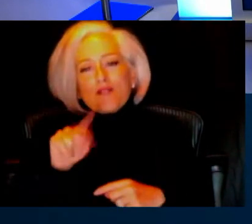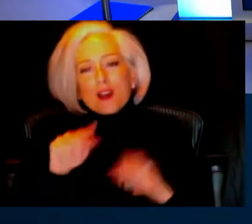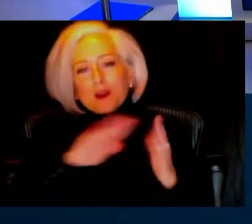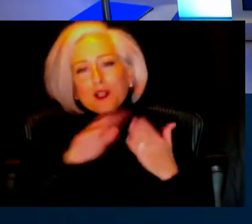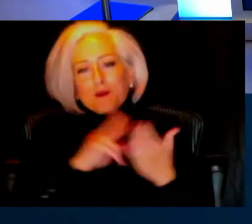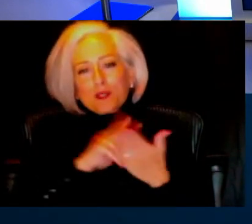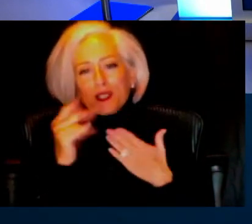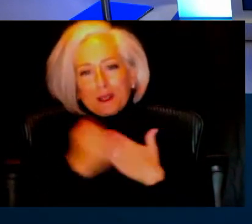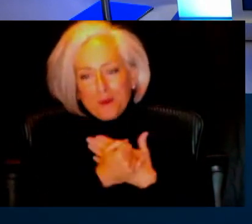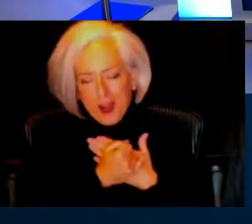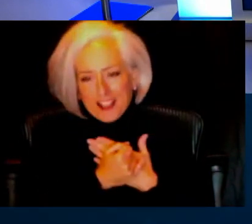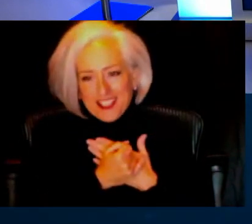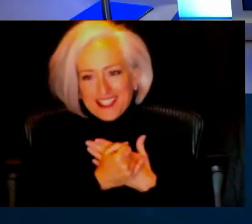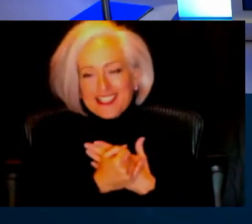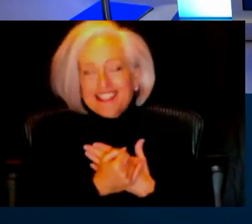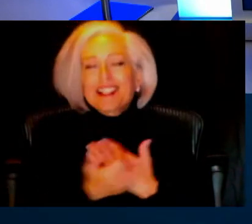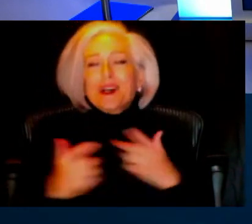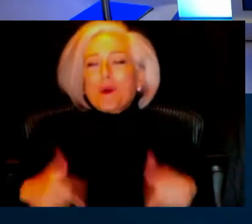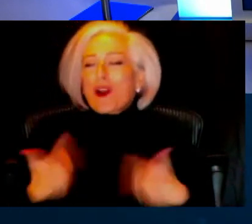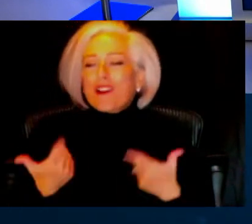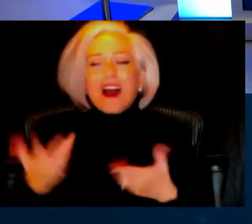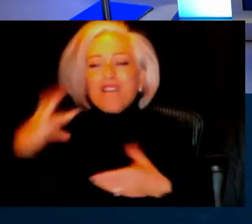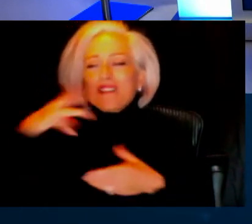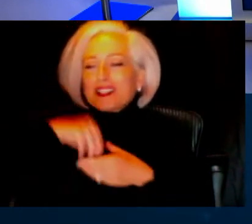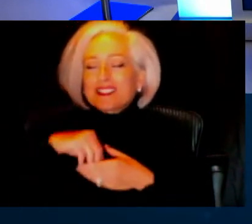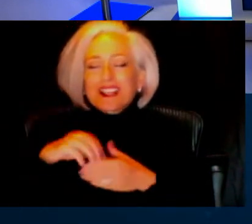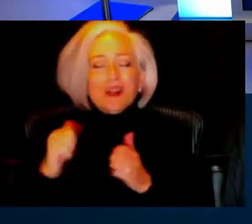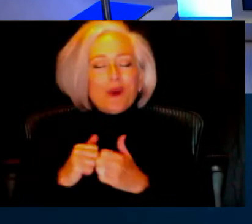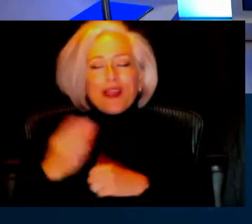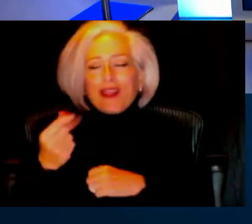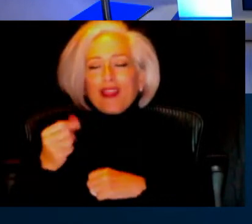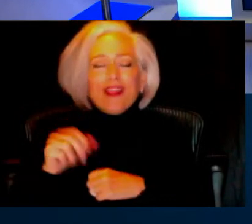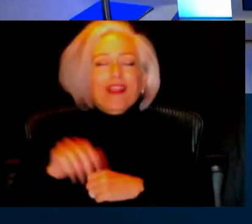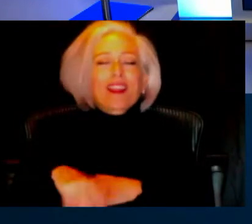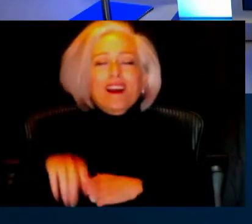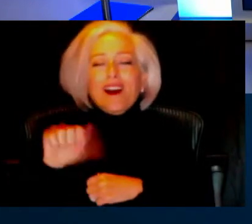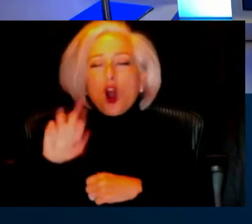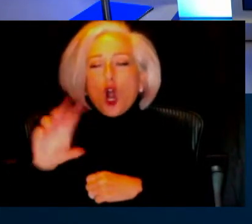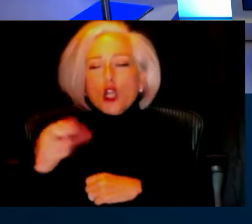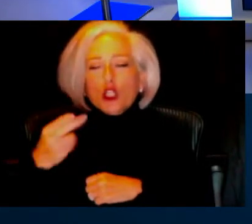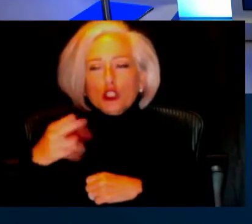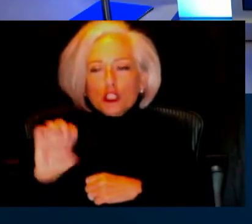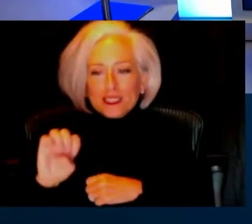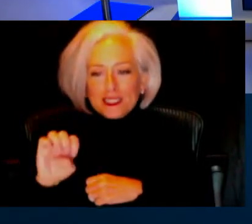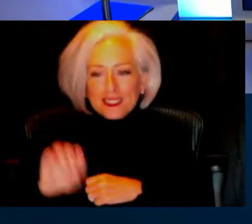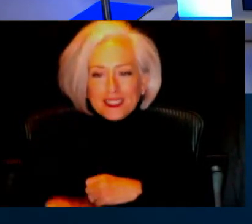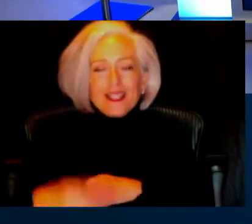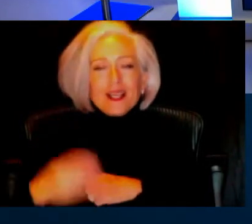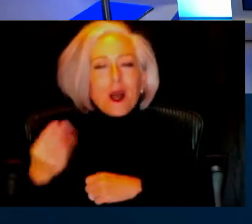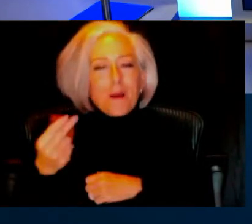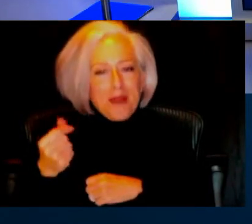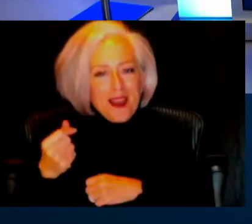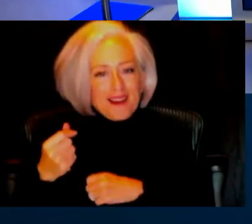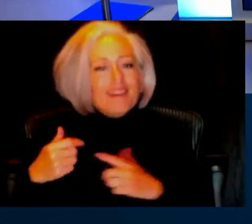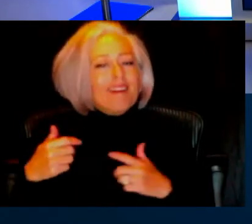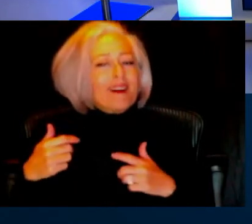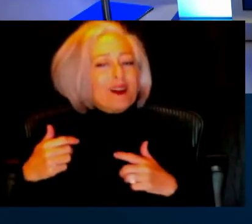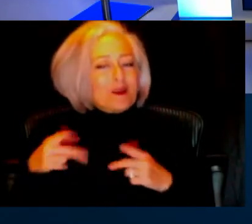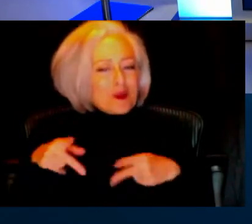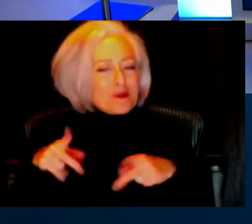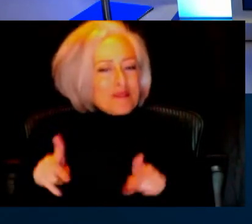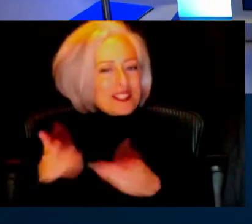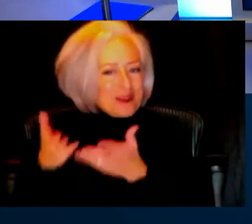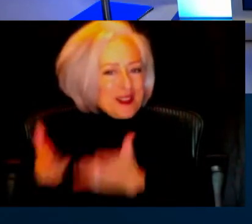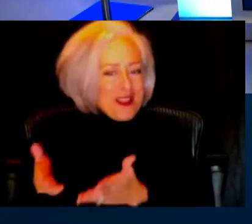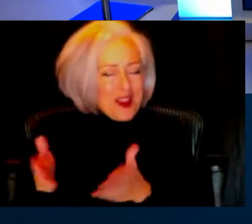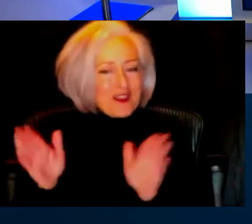live inside with little Archie, one of the pets that is allowed to be there with the veterans, live there at the tiny house village. They are inside